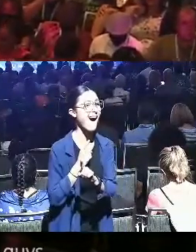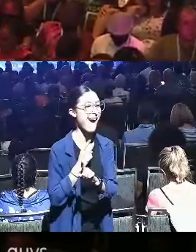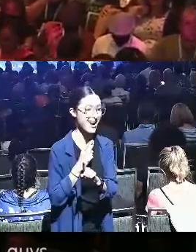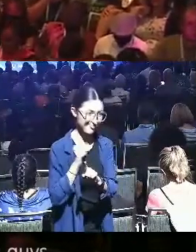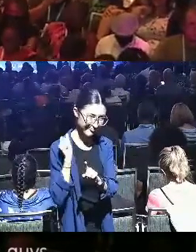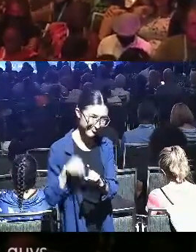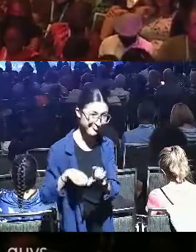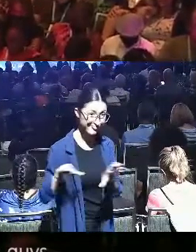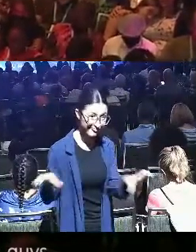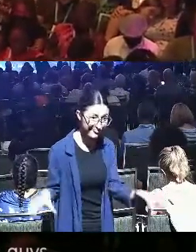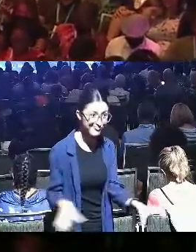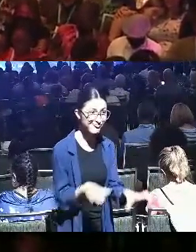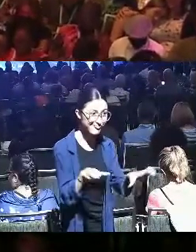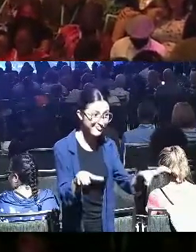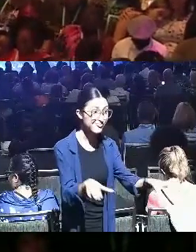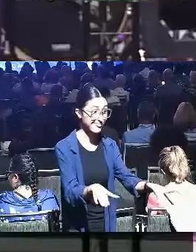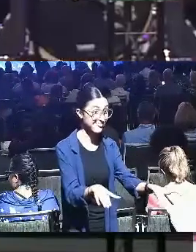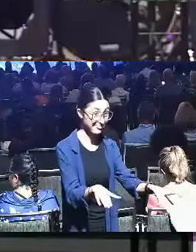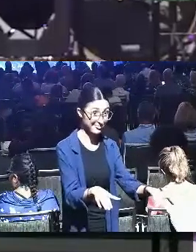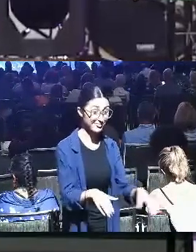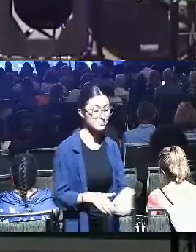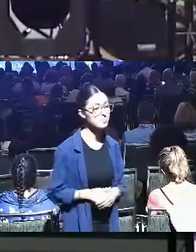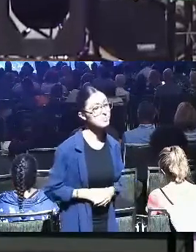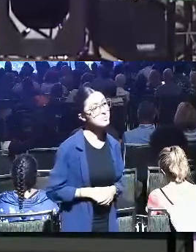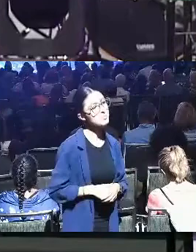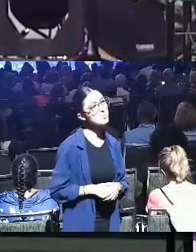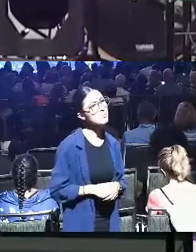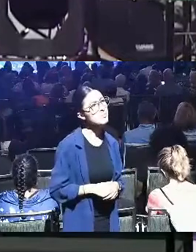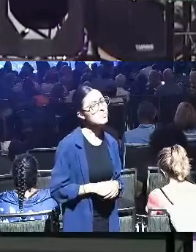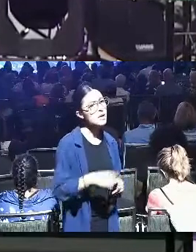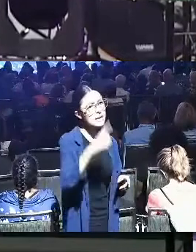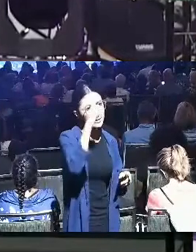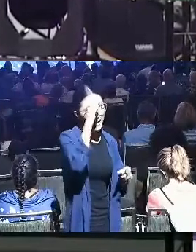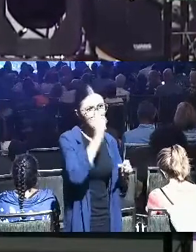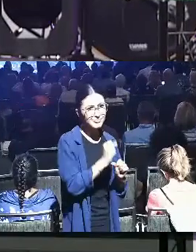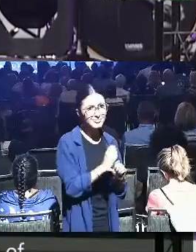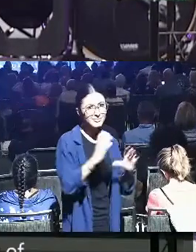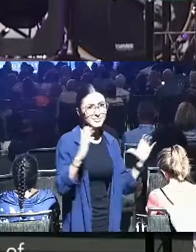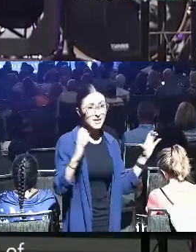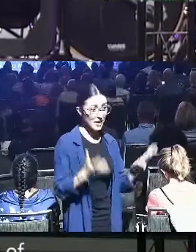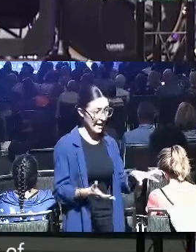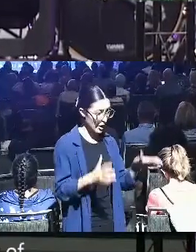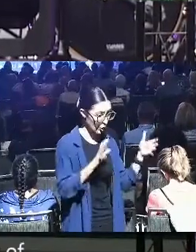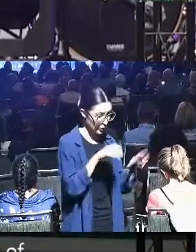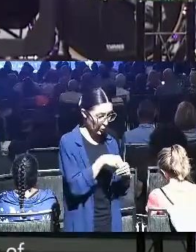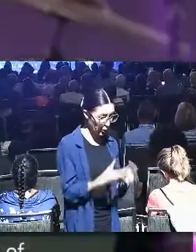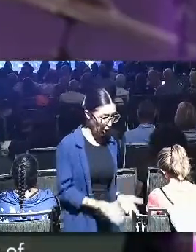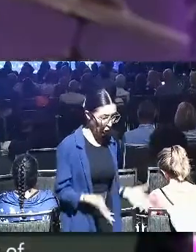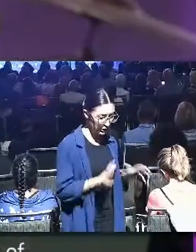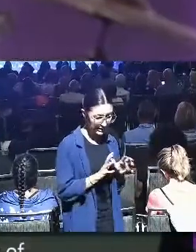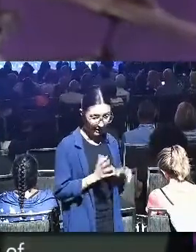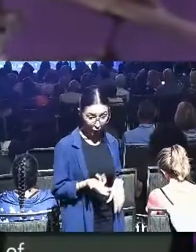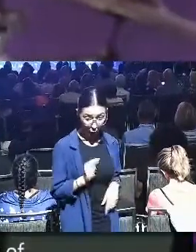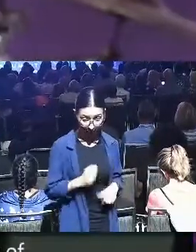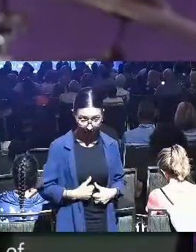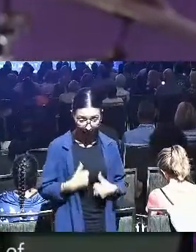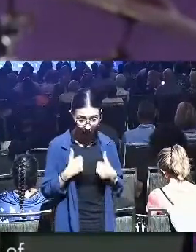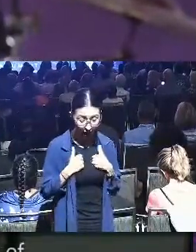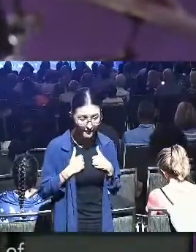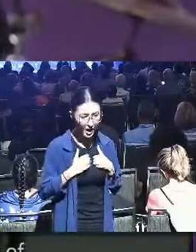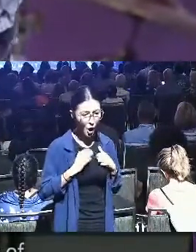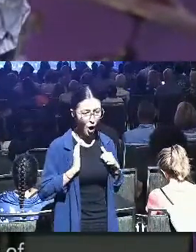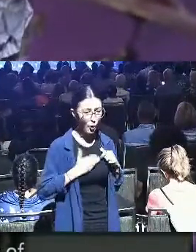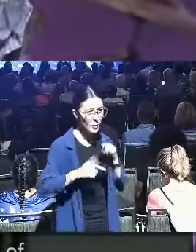Can you imagine that when we start looking out at the chaos of the world, the chaos in our own lives, our response is like, not, oh no,